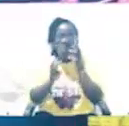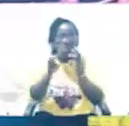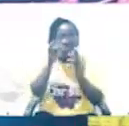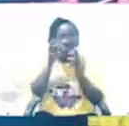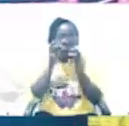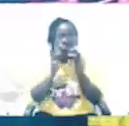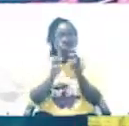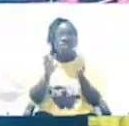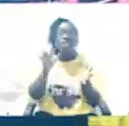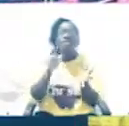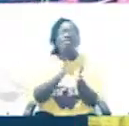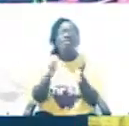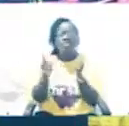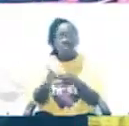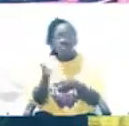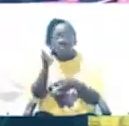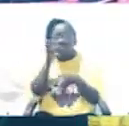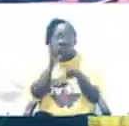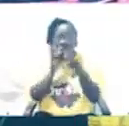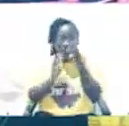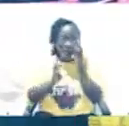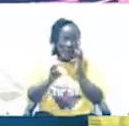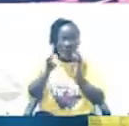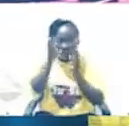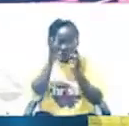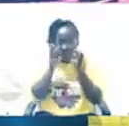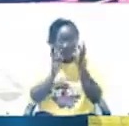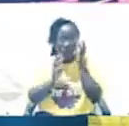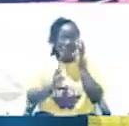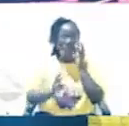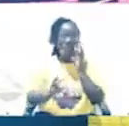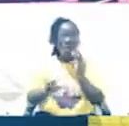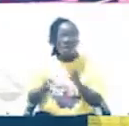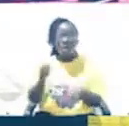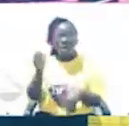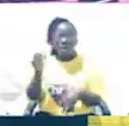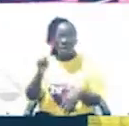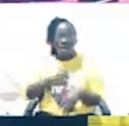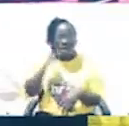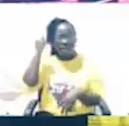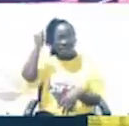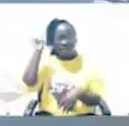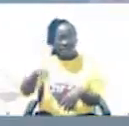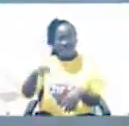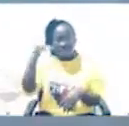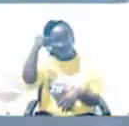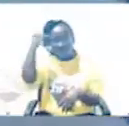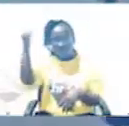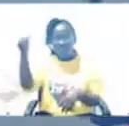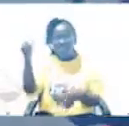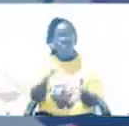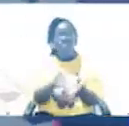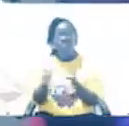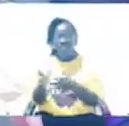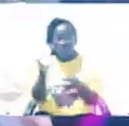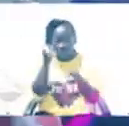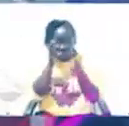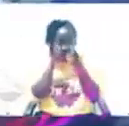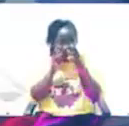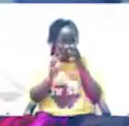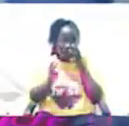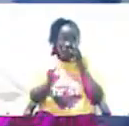Jesus wept. I can perceive him weeping today. How can the God